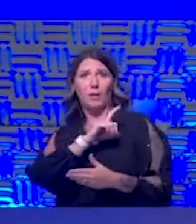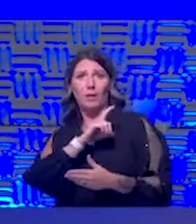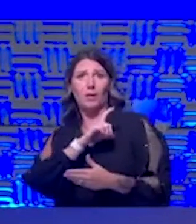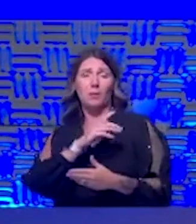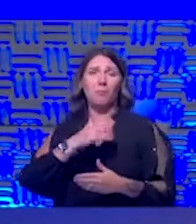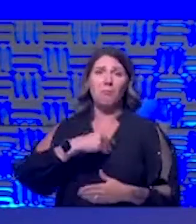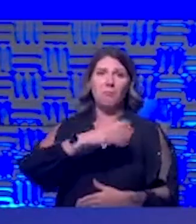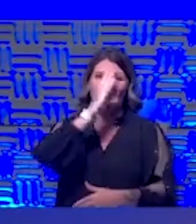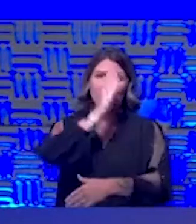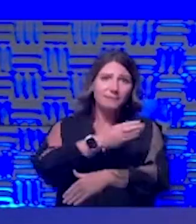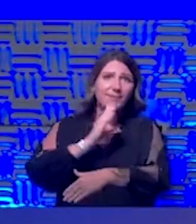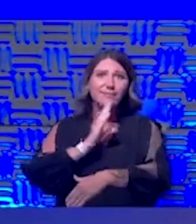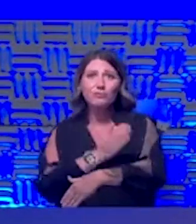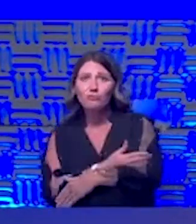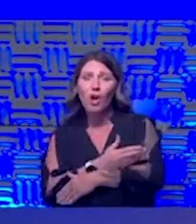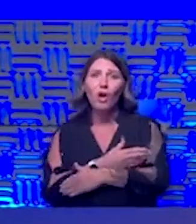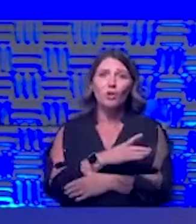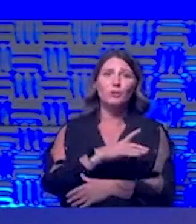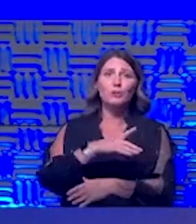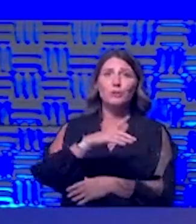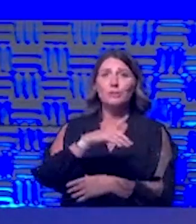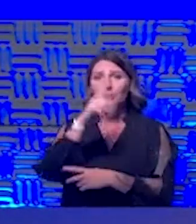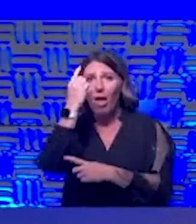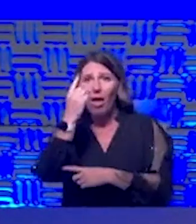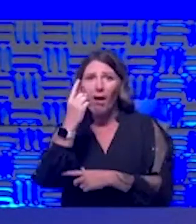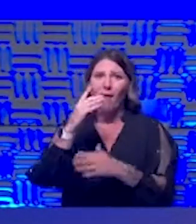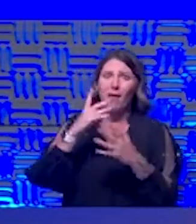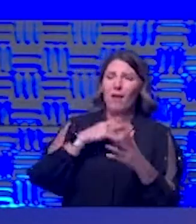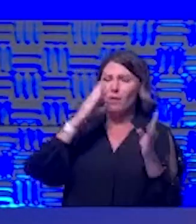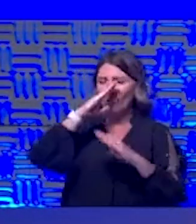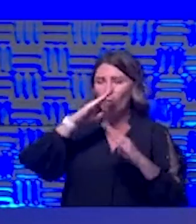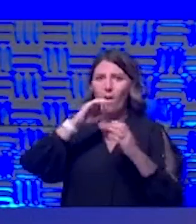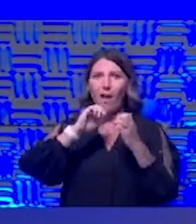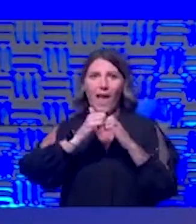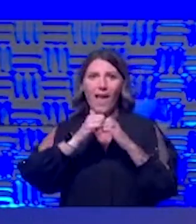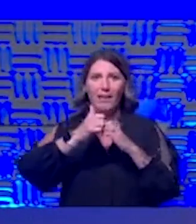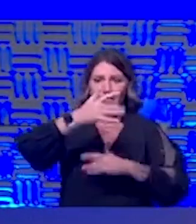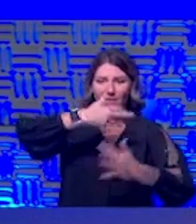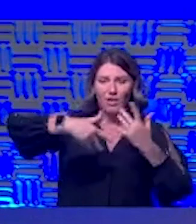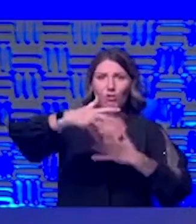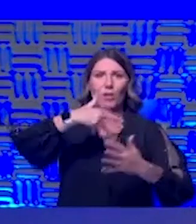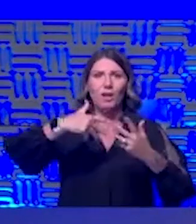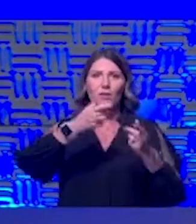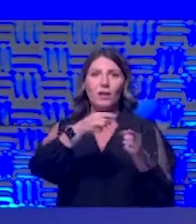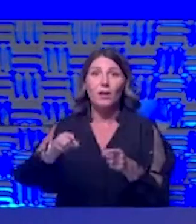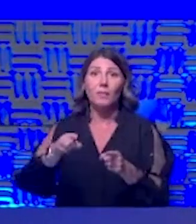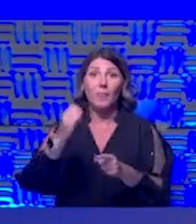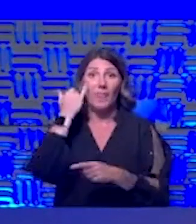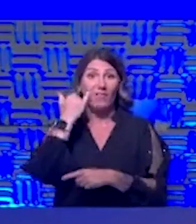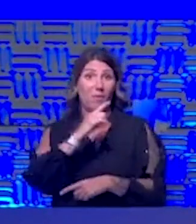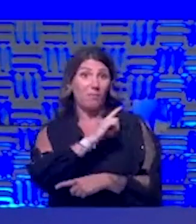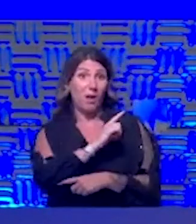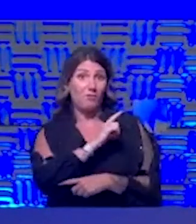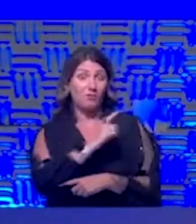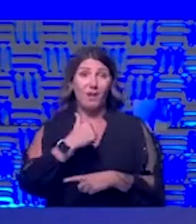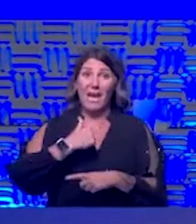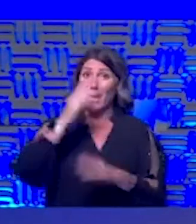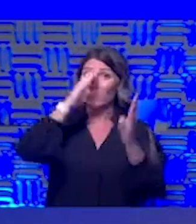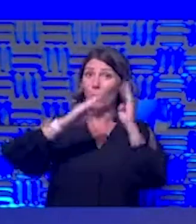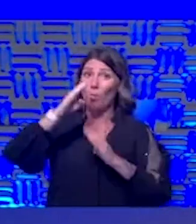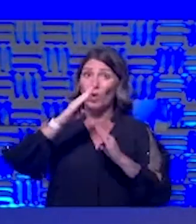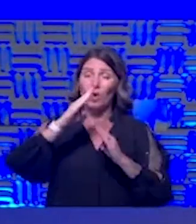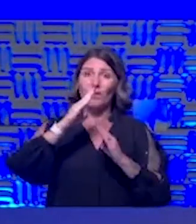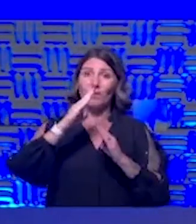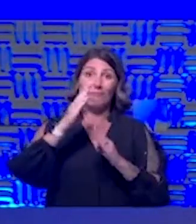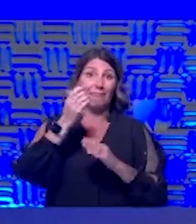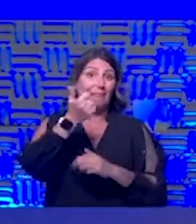black. Whenever he goes out, I'm always a little worried about how that interaction can go. And if I'm an officer, I'm probably worried about that every day with any interaction